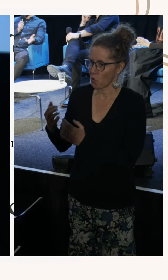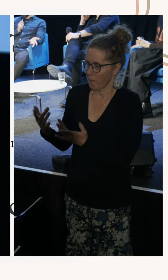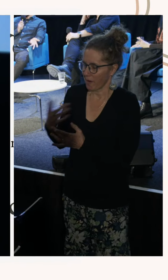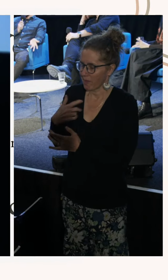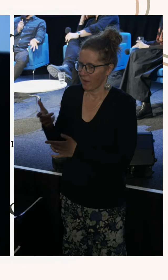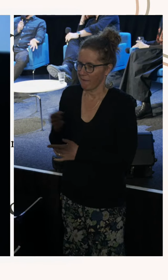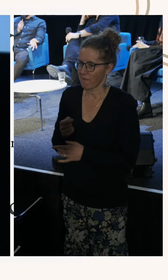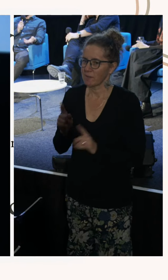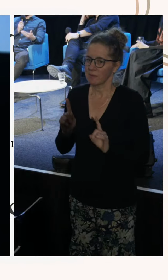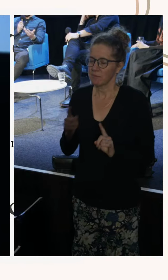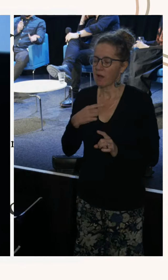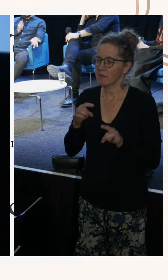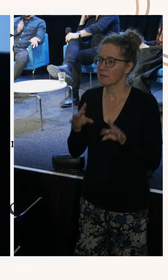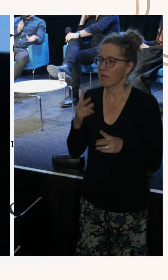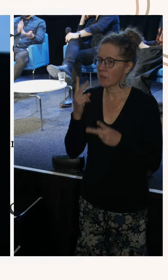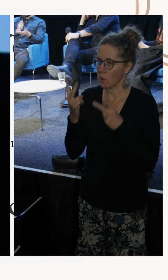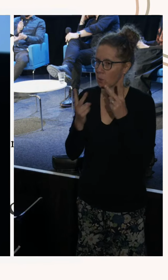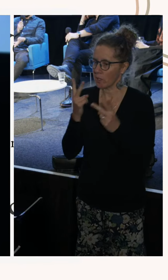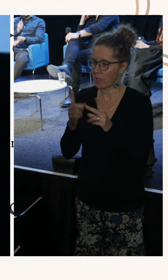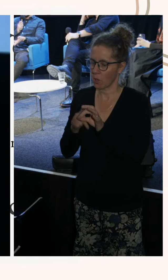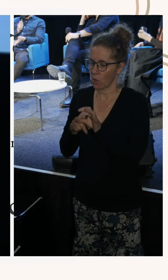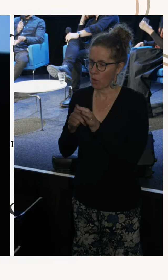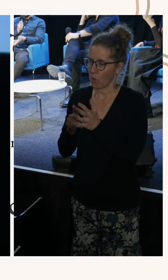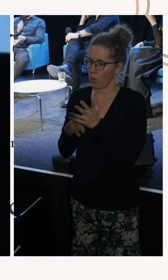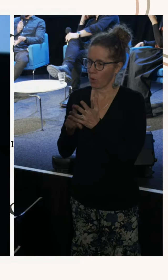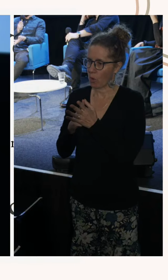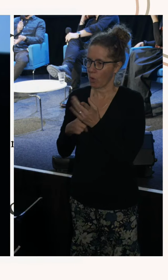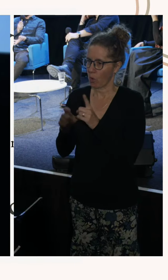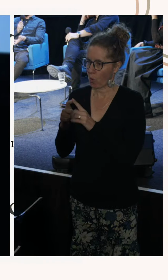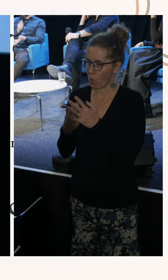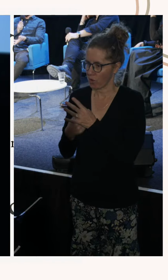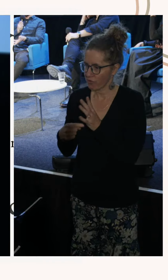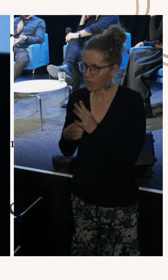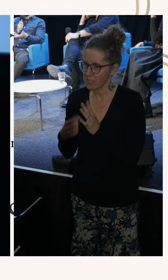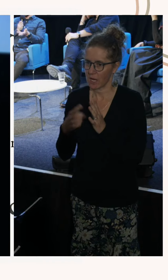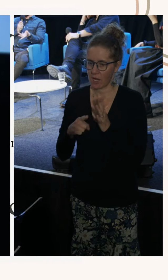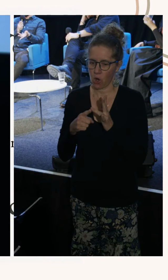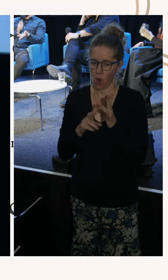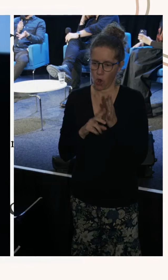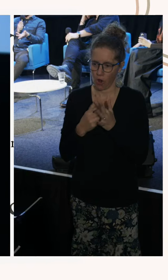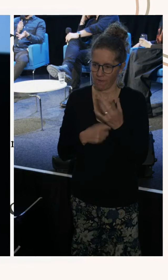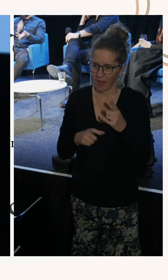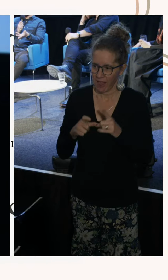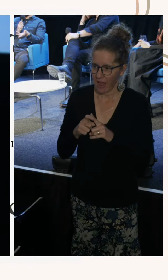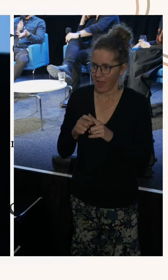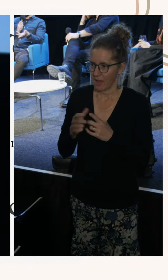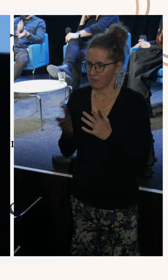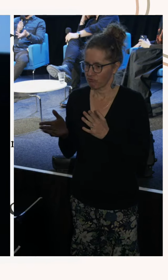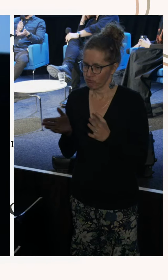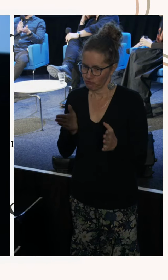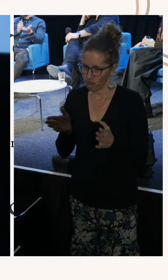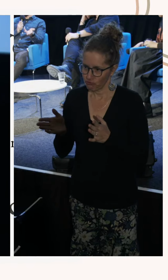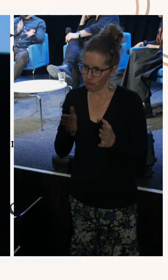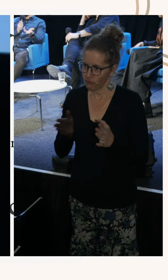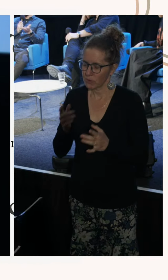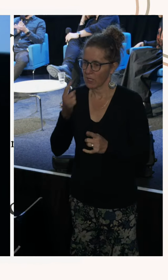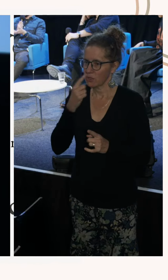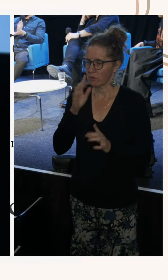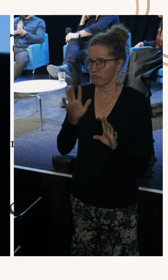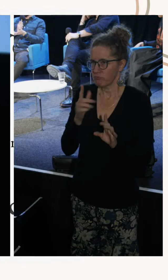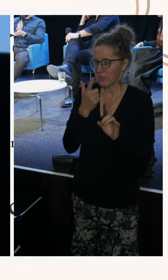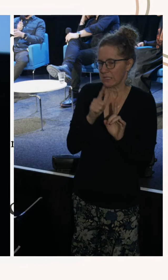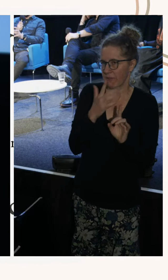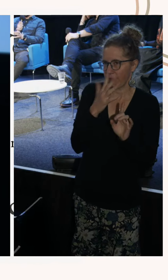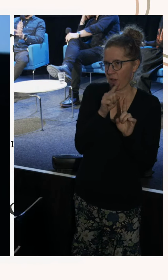Yeah, so then I started looking at Quadrant and Overland and kind of landed on the period of 75